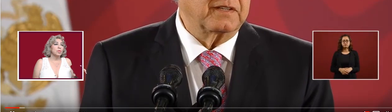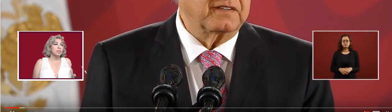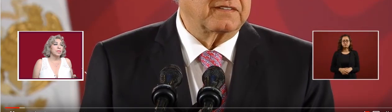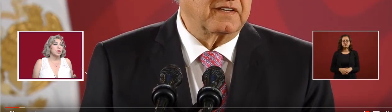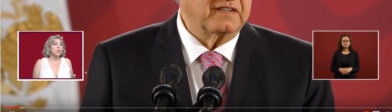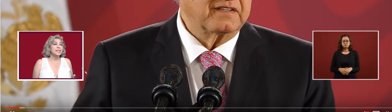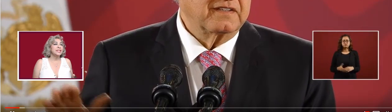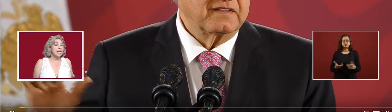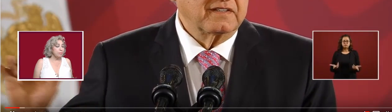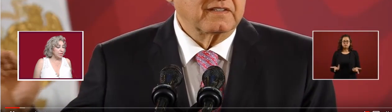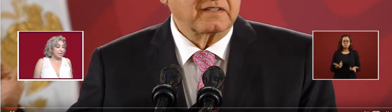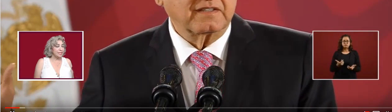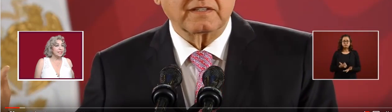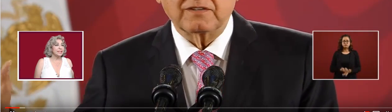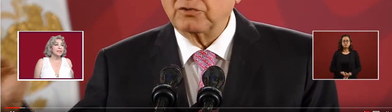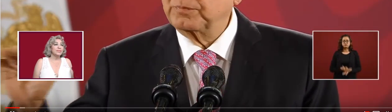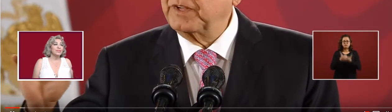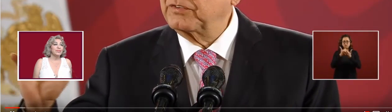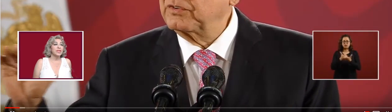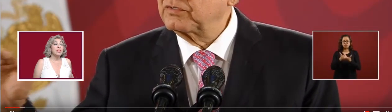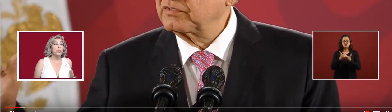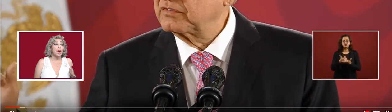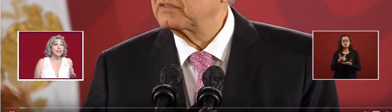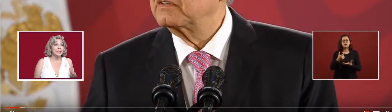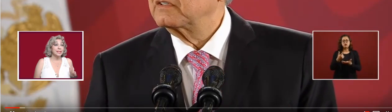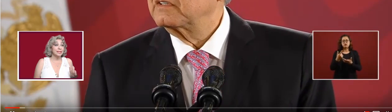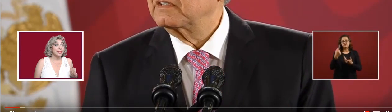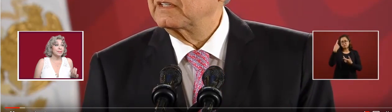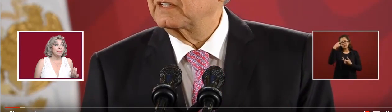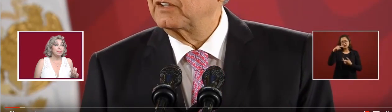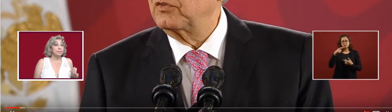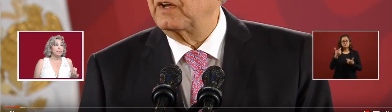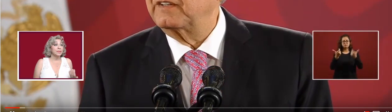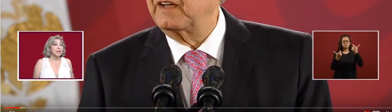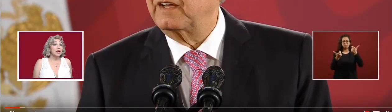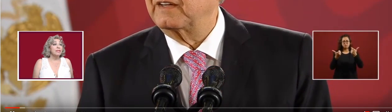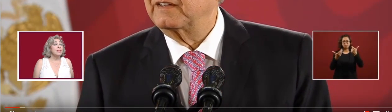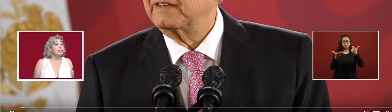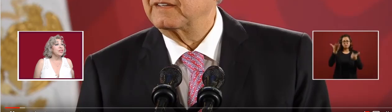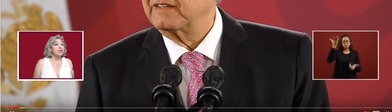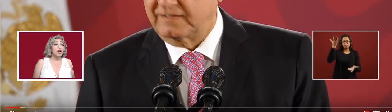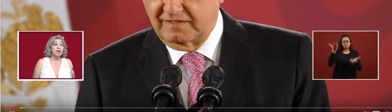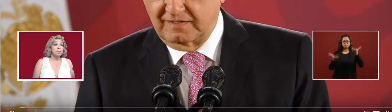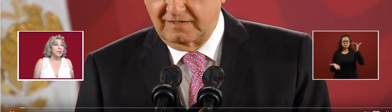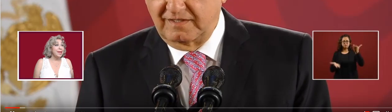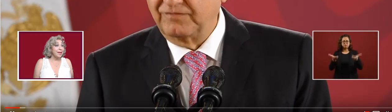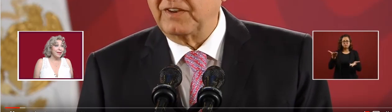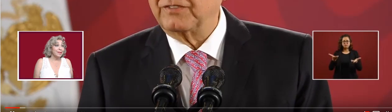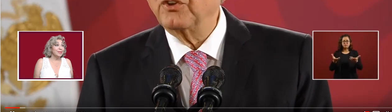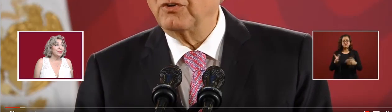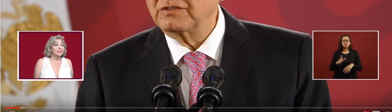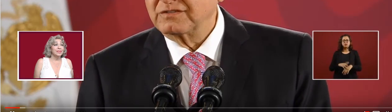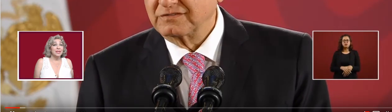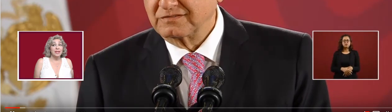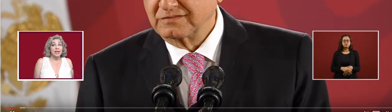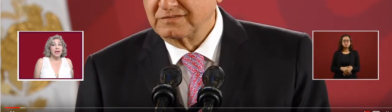what stabilizes the prices that there not be